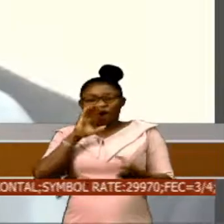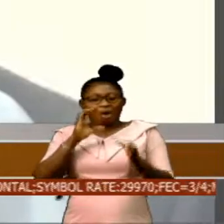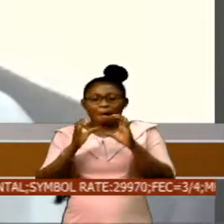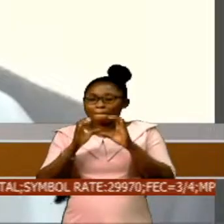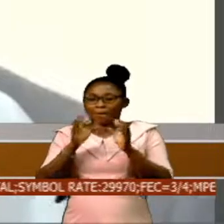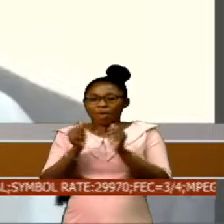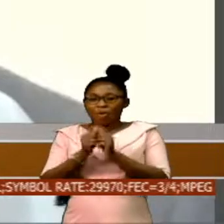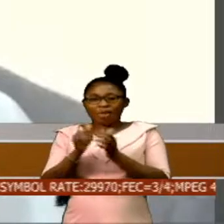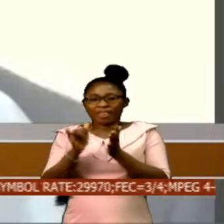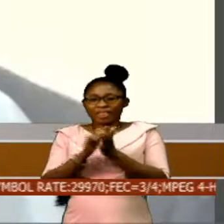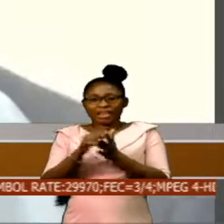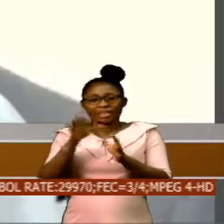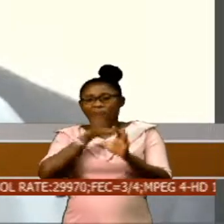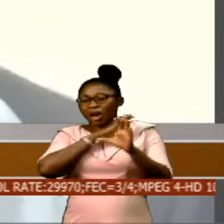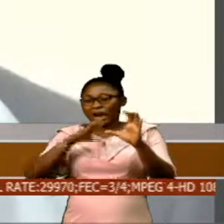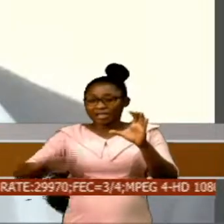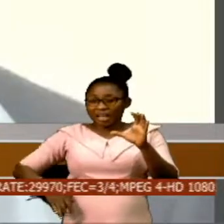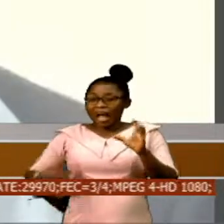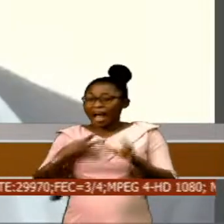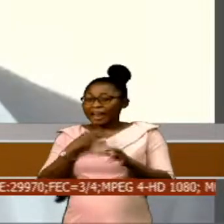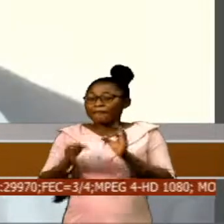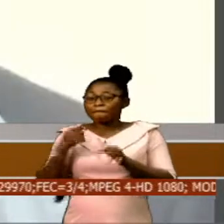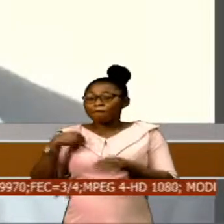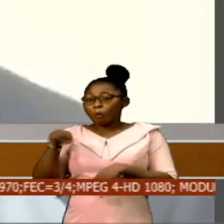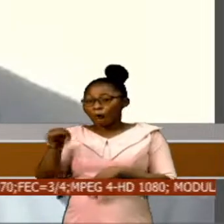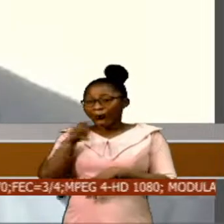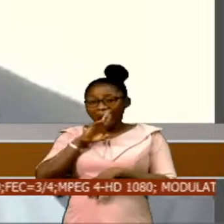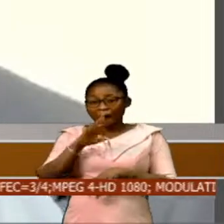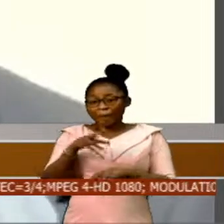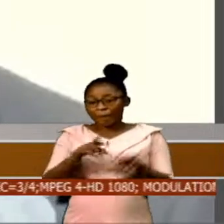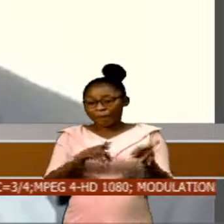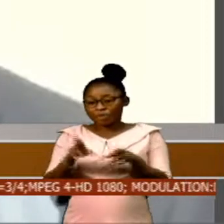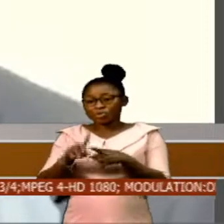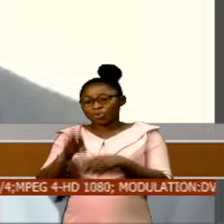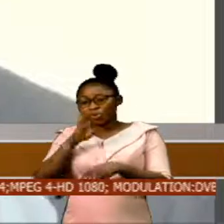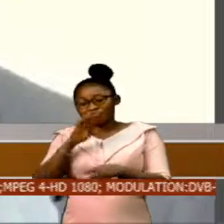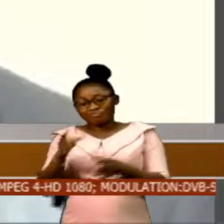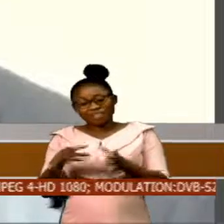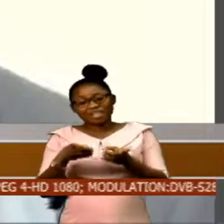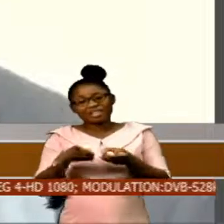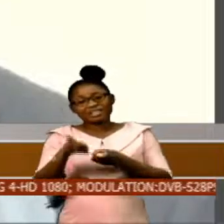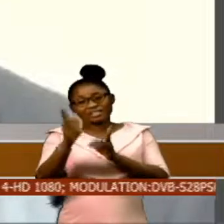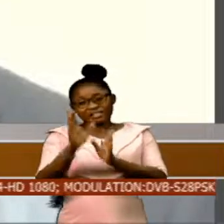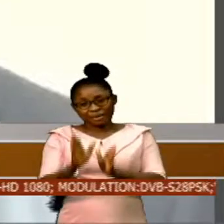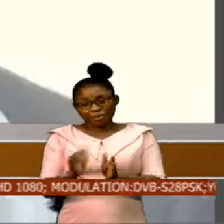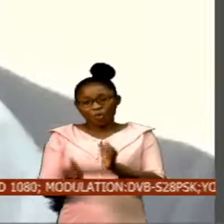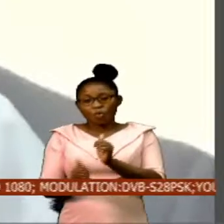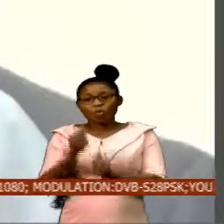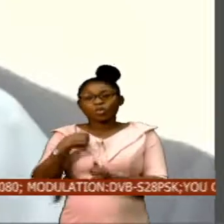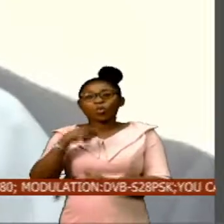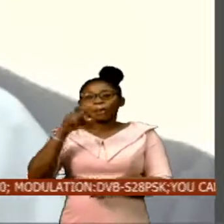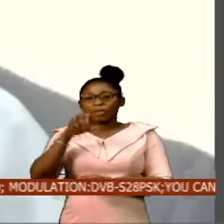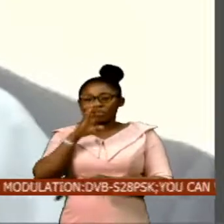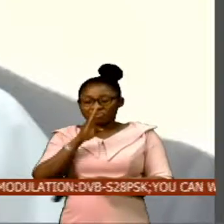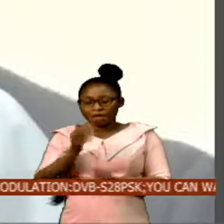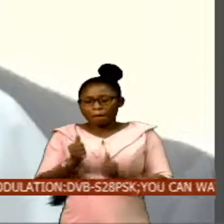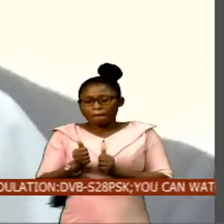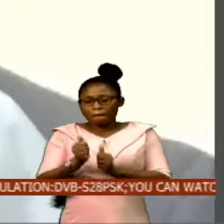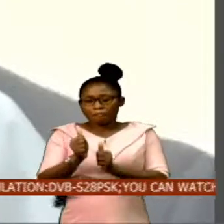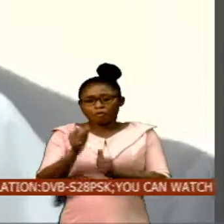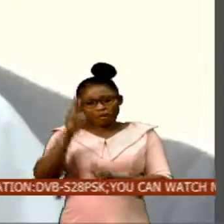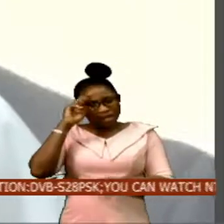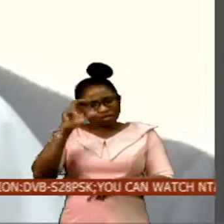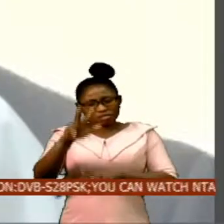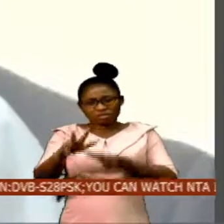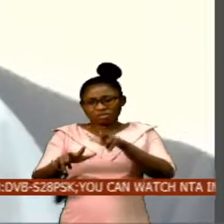that of Christ. And we, if we are ready to be his disciples, which we must be, we follow his